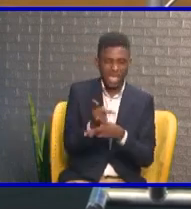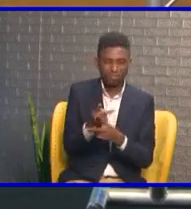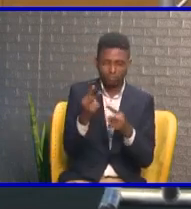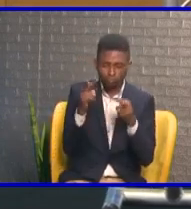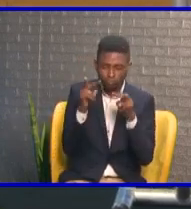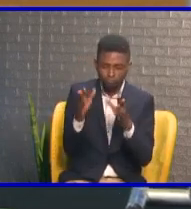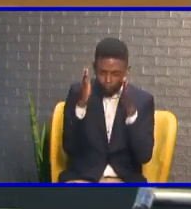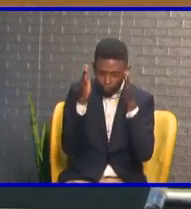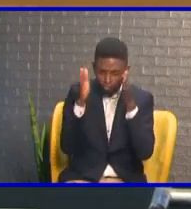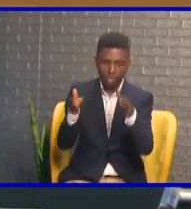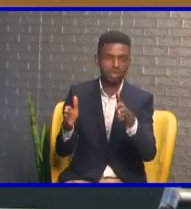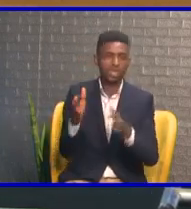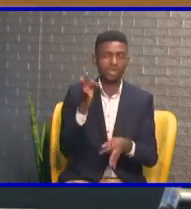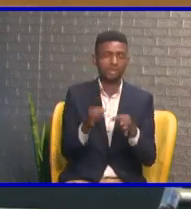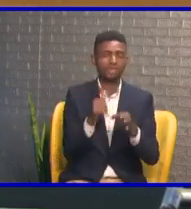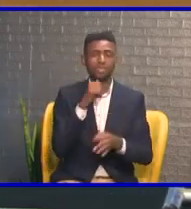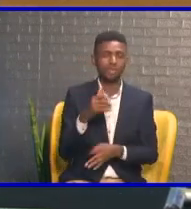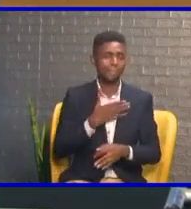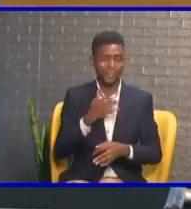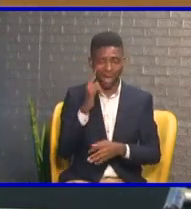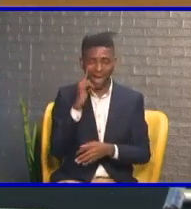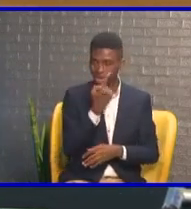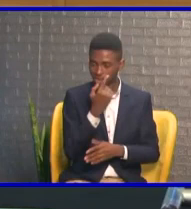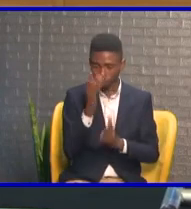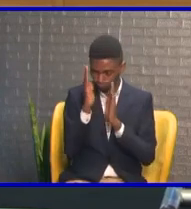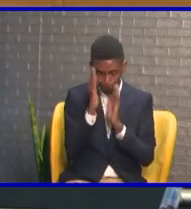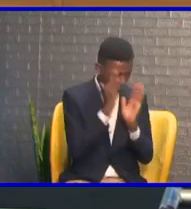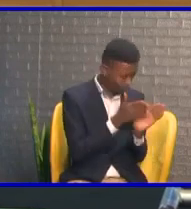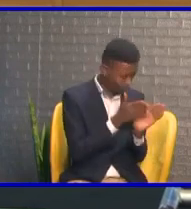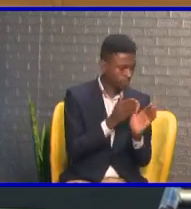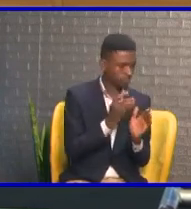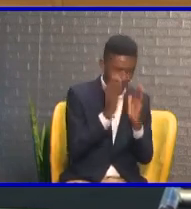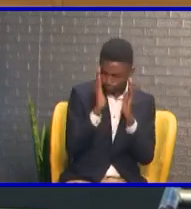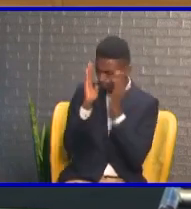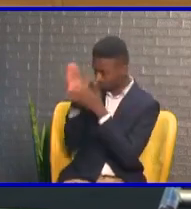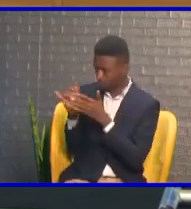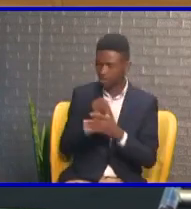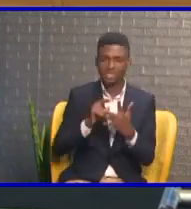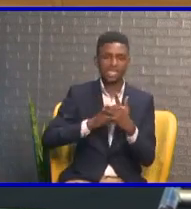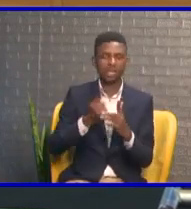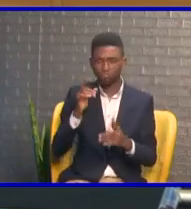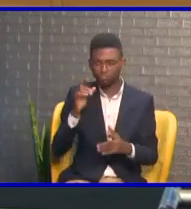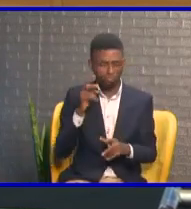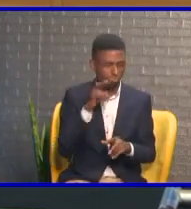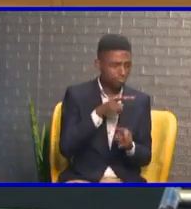will stray and I will start looking at all the problems, all the symptoms. You see what I'm saying? All